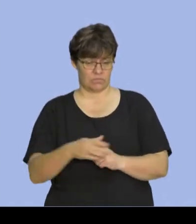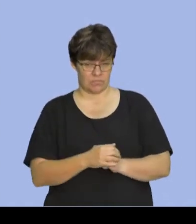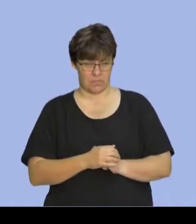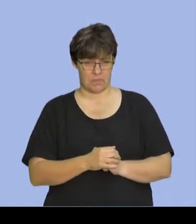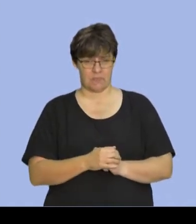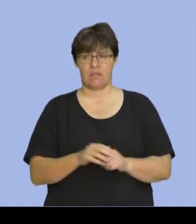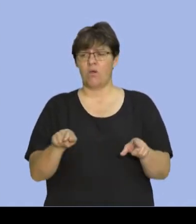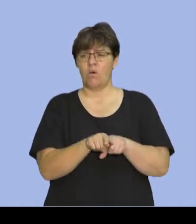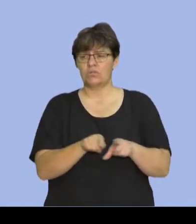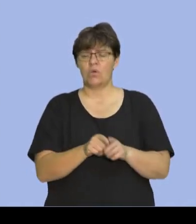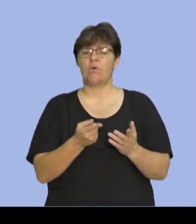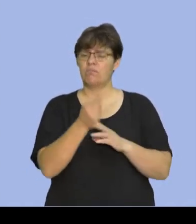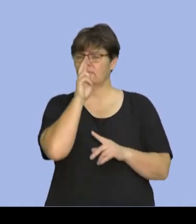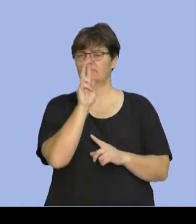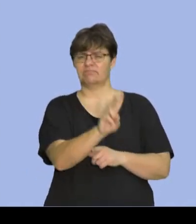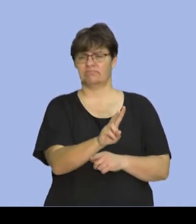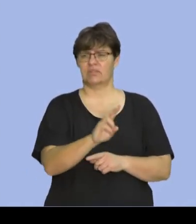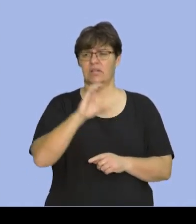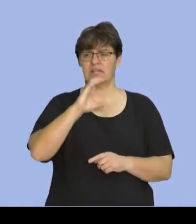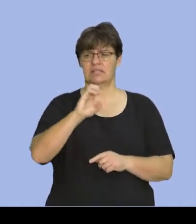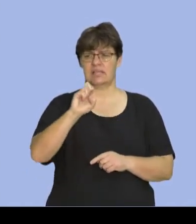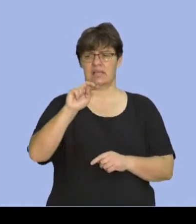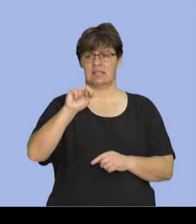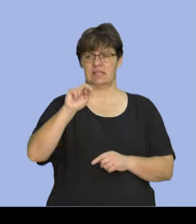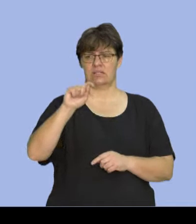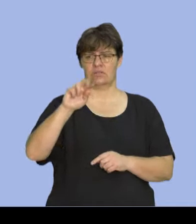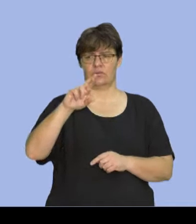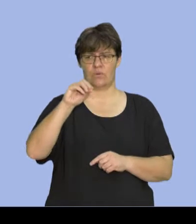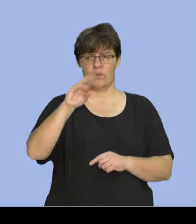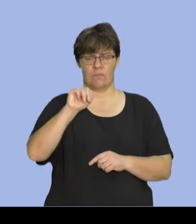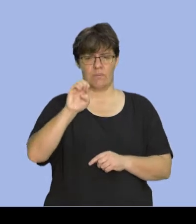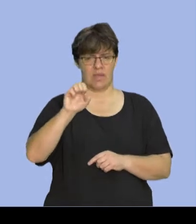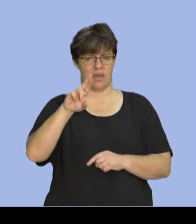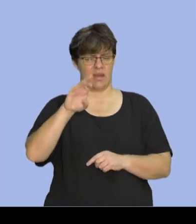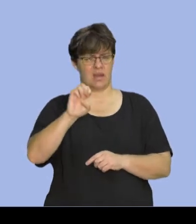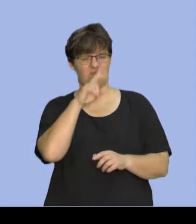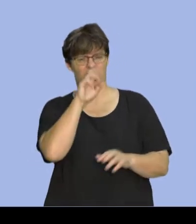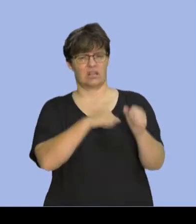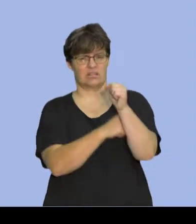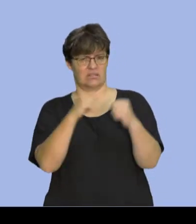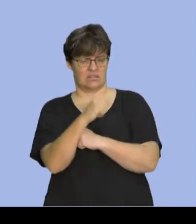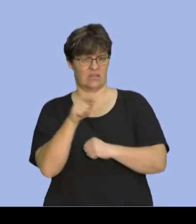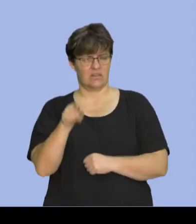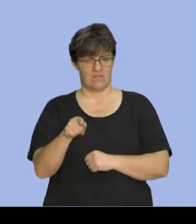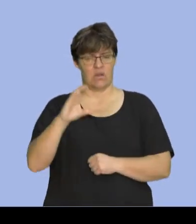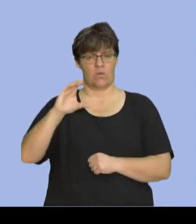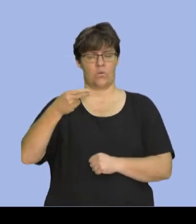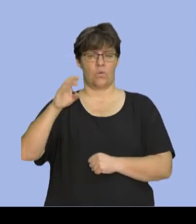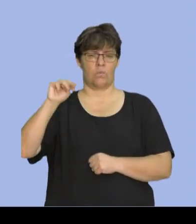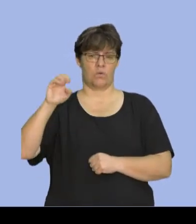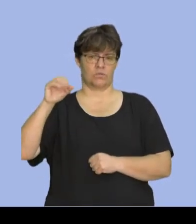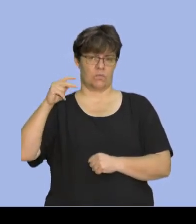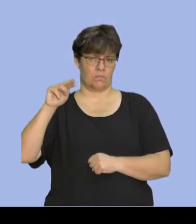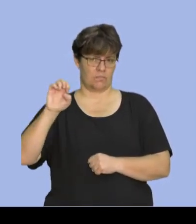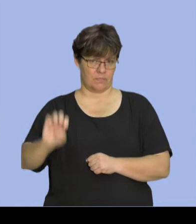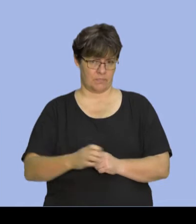We're also going to spend some time looking at what a centromere is in the context of the structure of a chromosome.